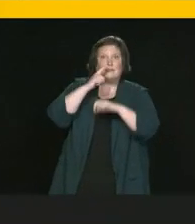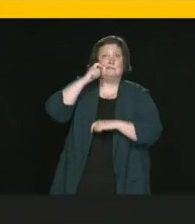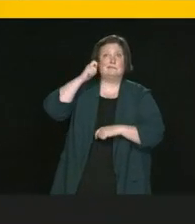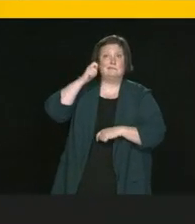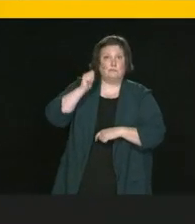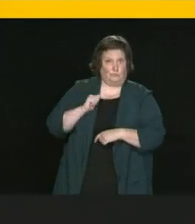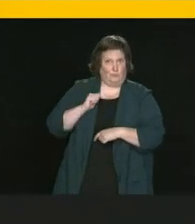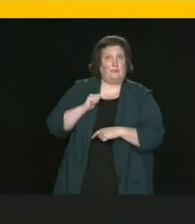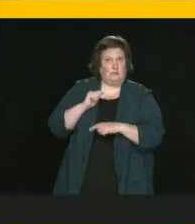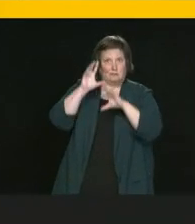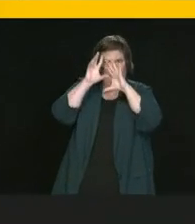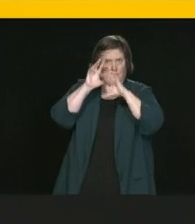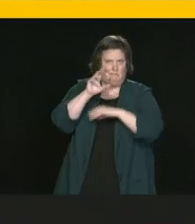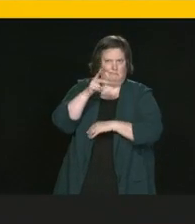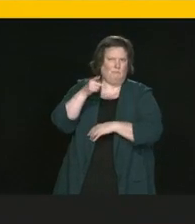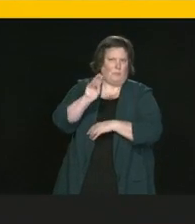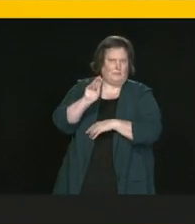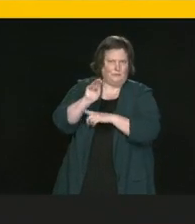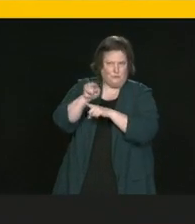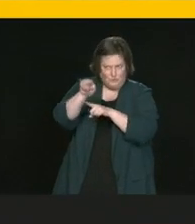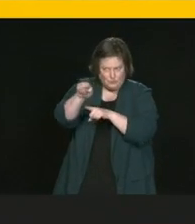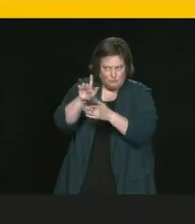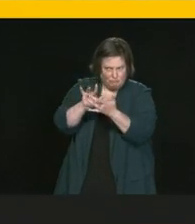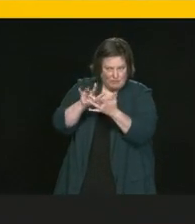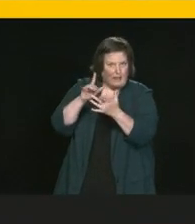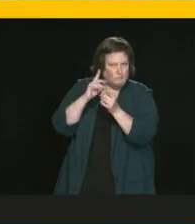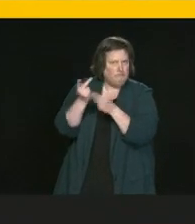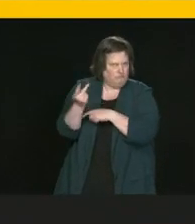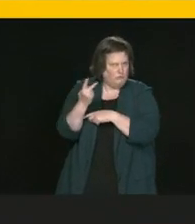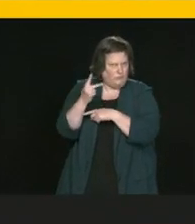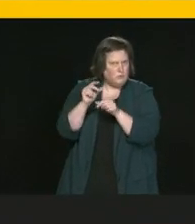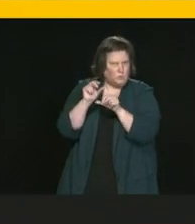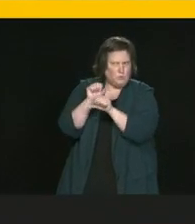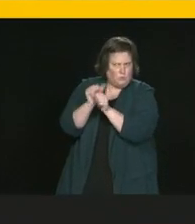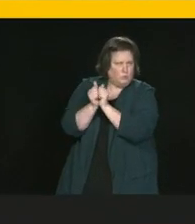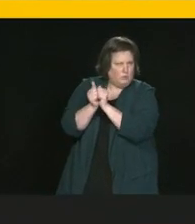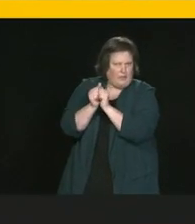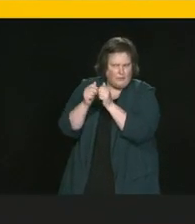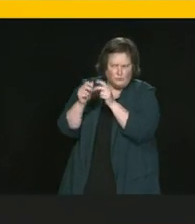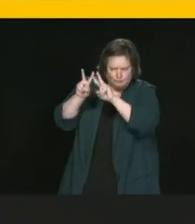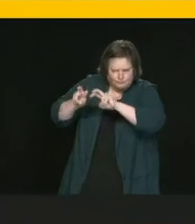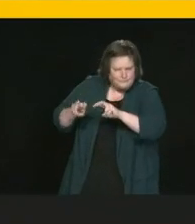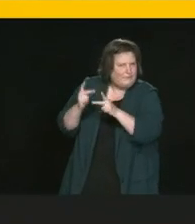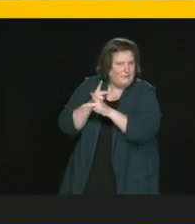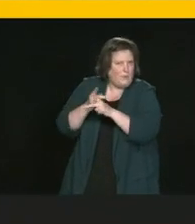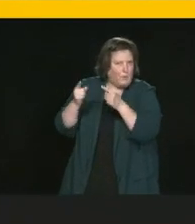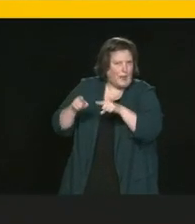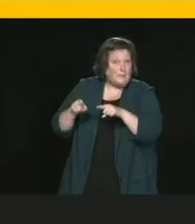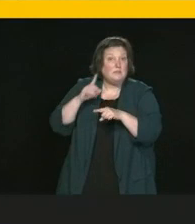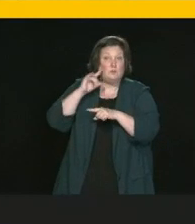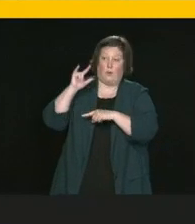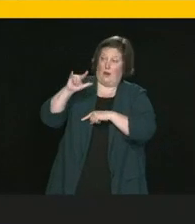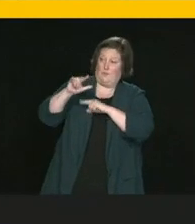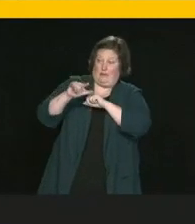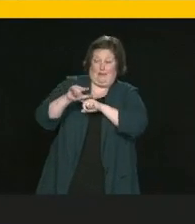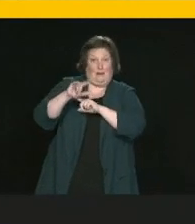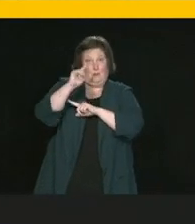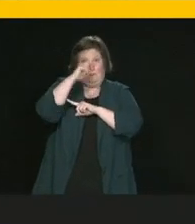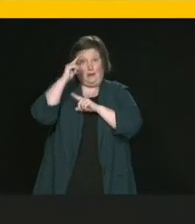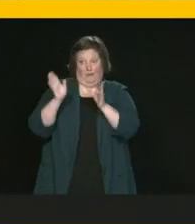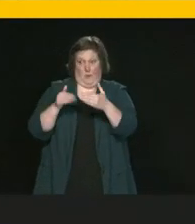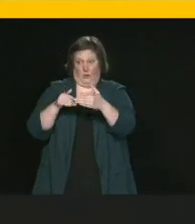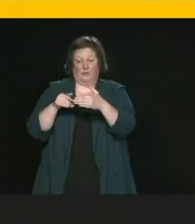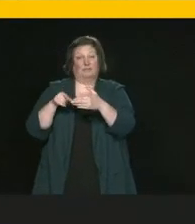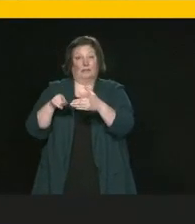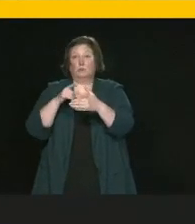that, and we continue to work together on it. The black boxes are supposed to be sent to France soon, but